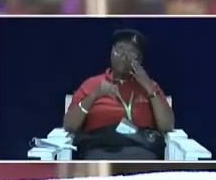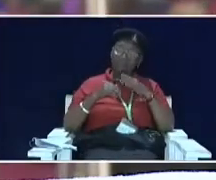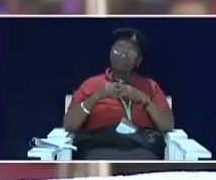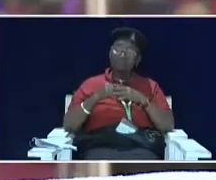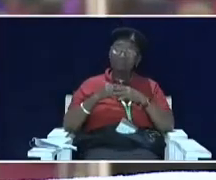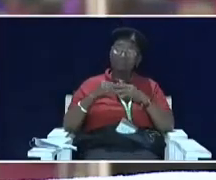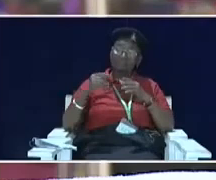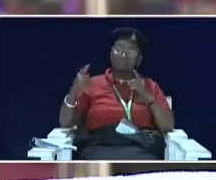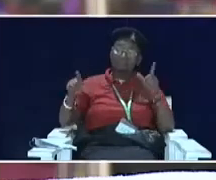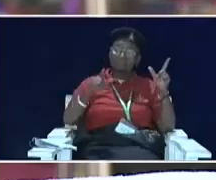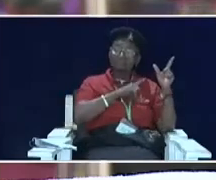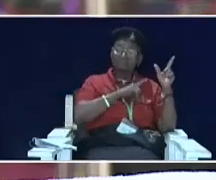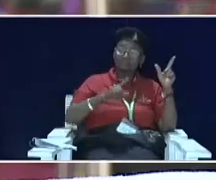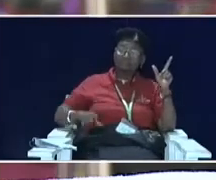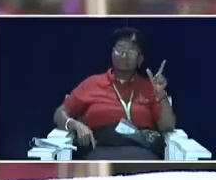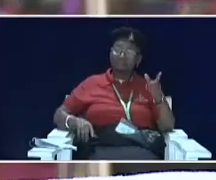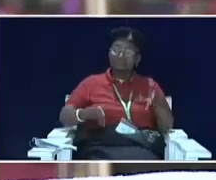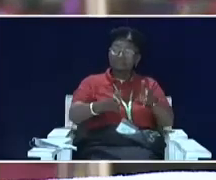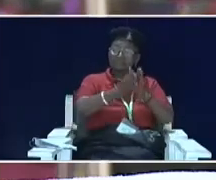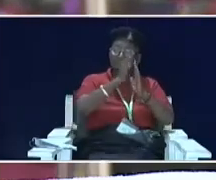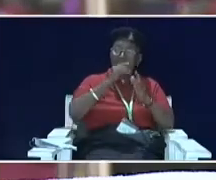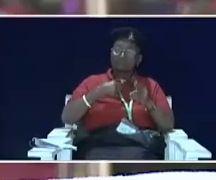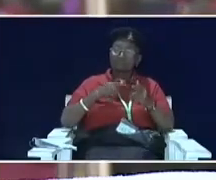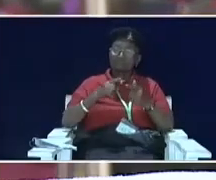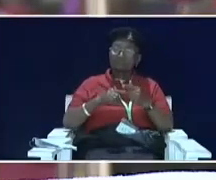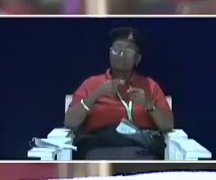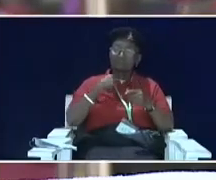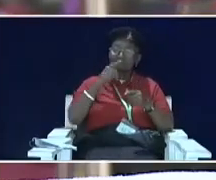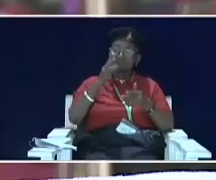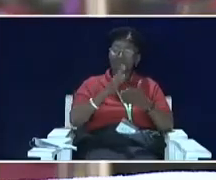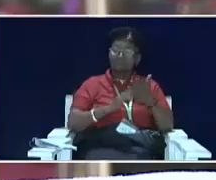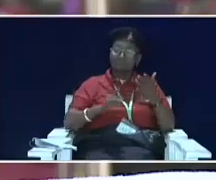The Lord asked me to tell someone.